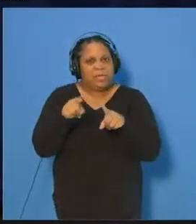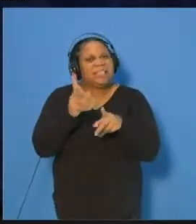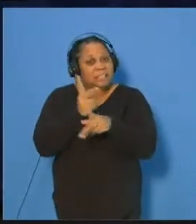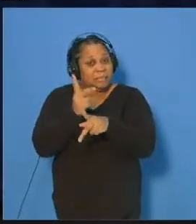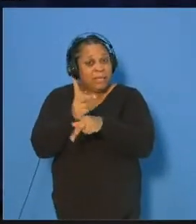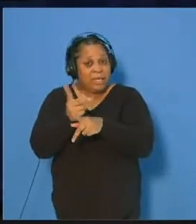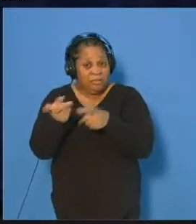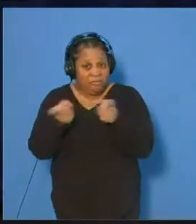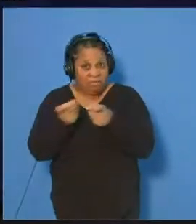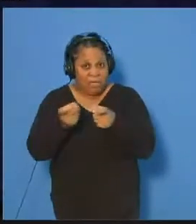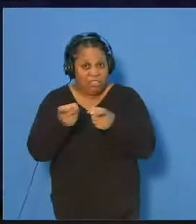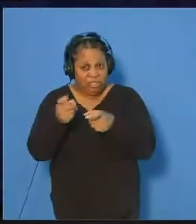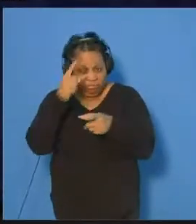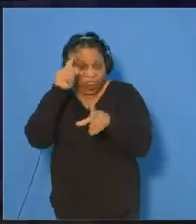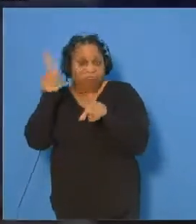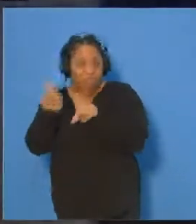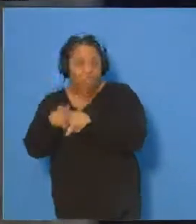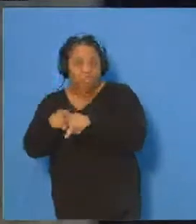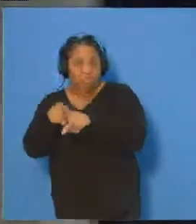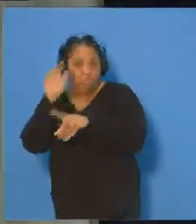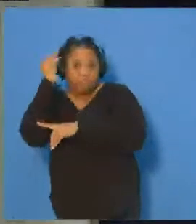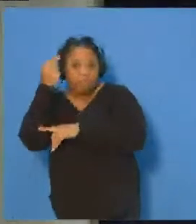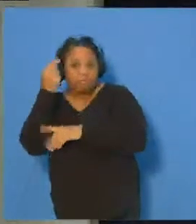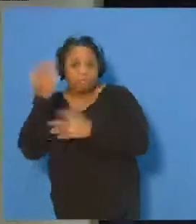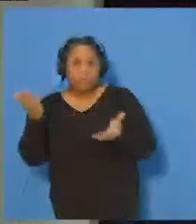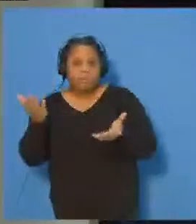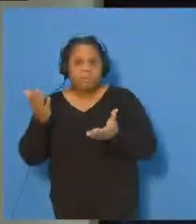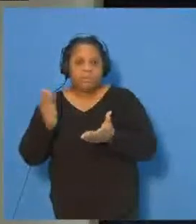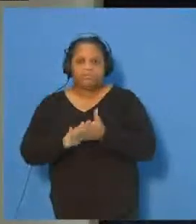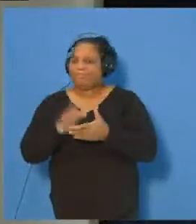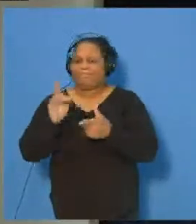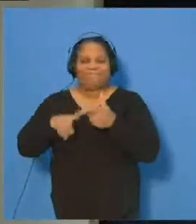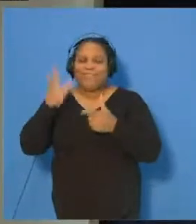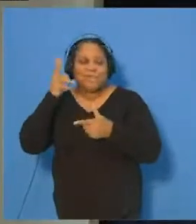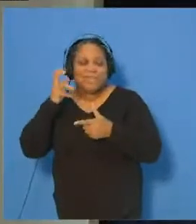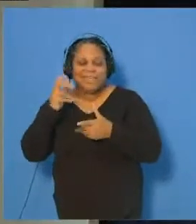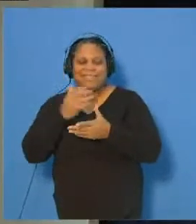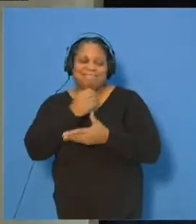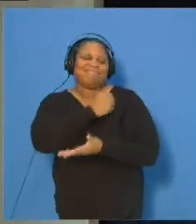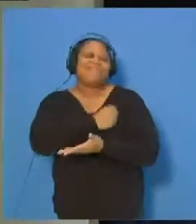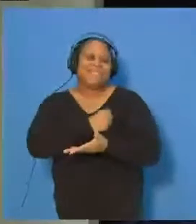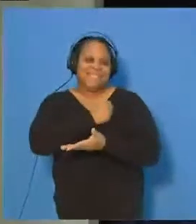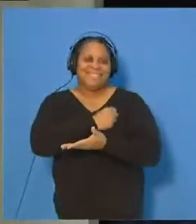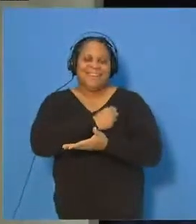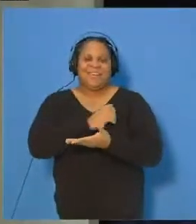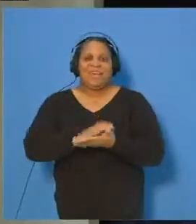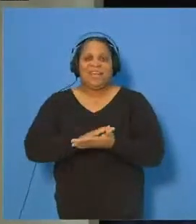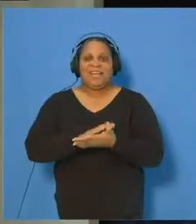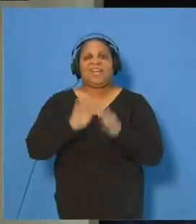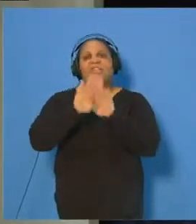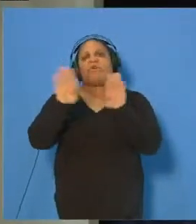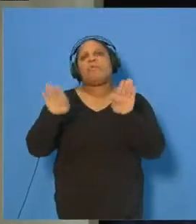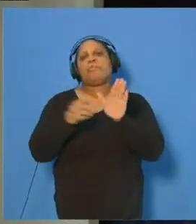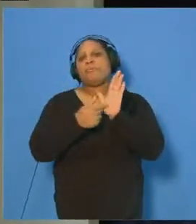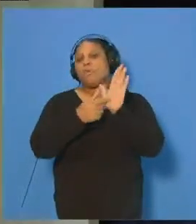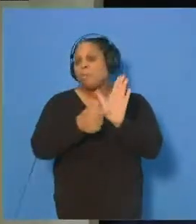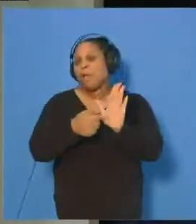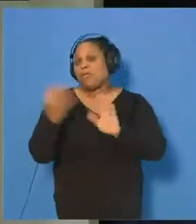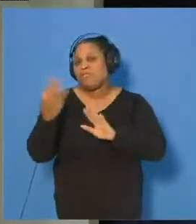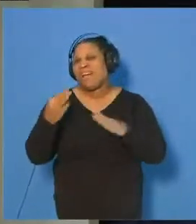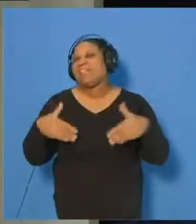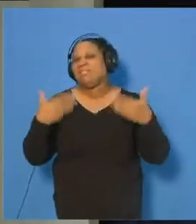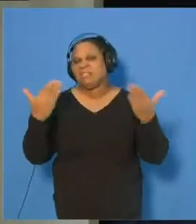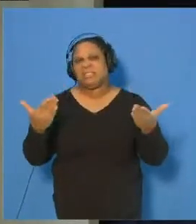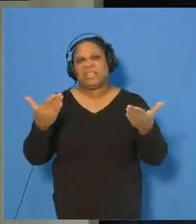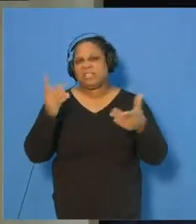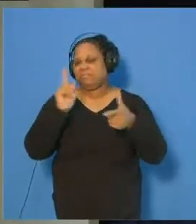this the government position? I couldn't hear you, John. I'm sorry. Sorry. The Bermuda model on Friday suggests the virus